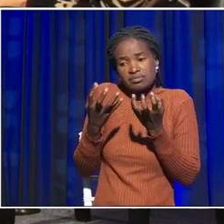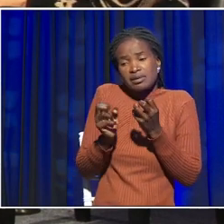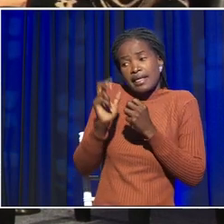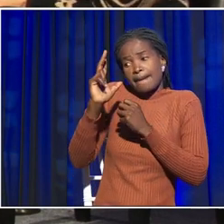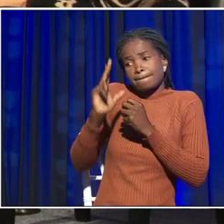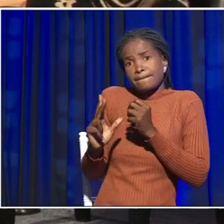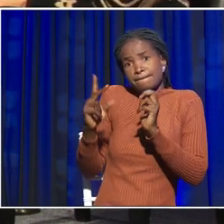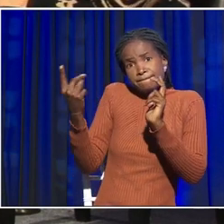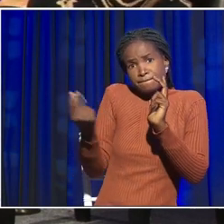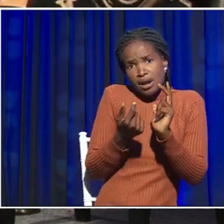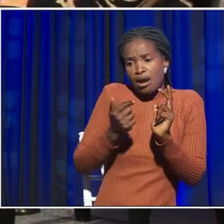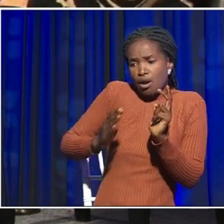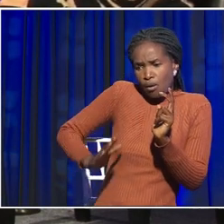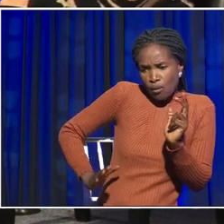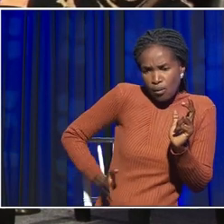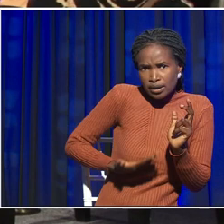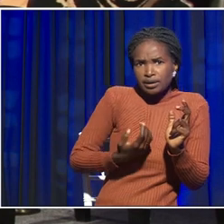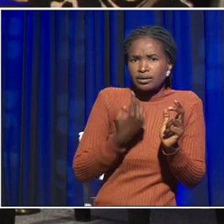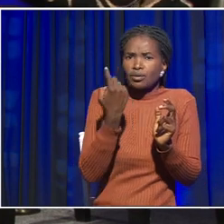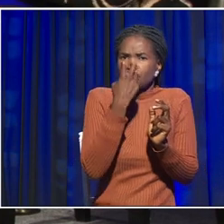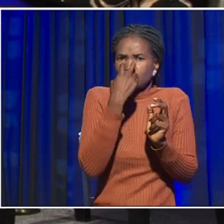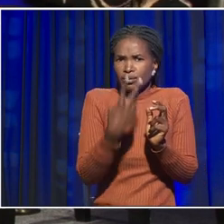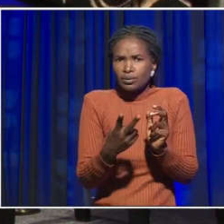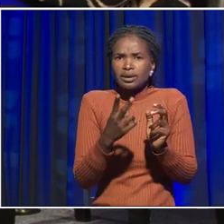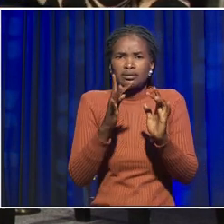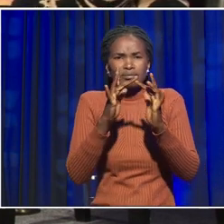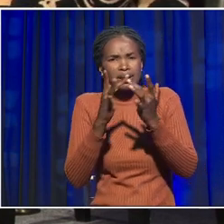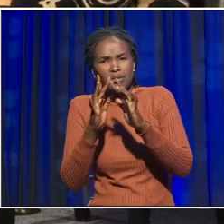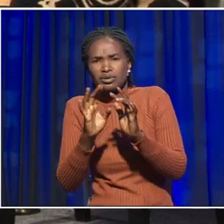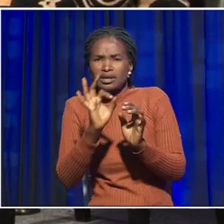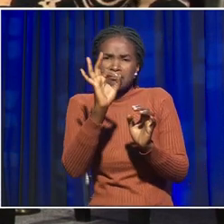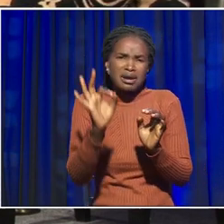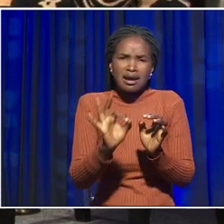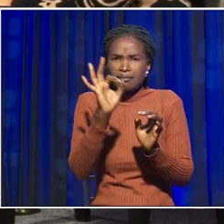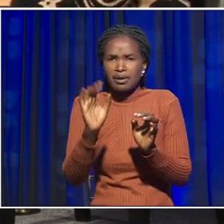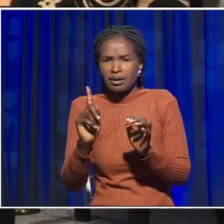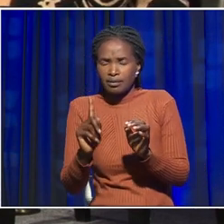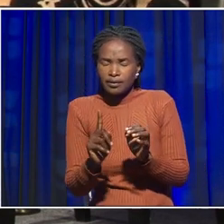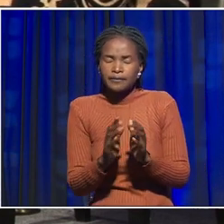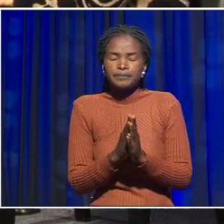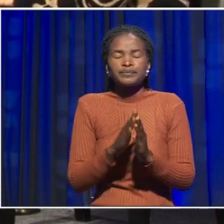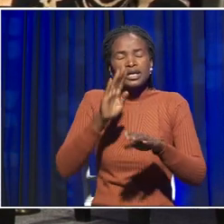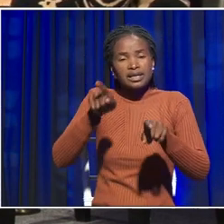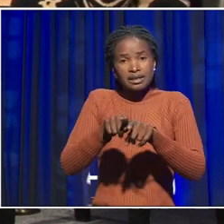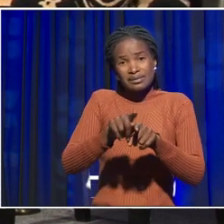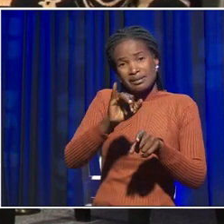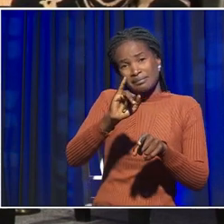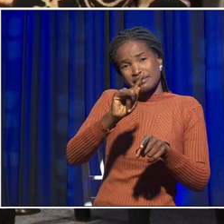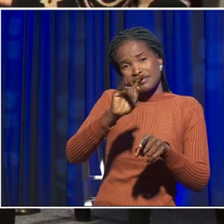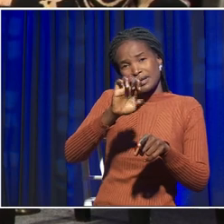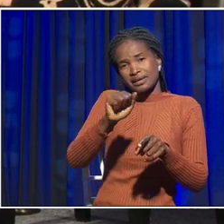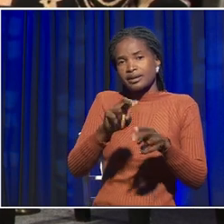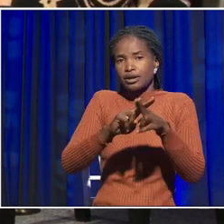customers requested for beyond just looking online what's pretty. They also are big in the usage